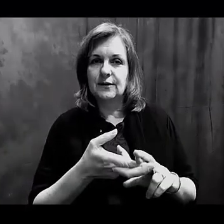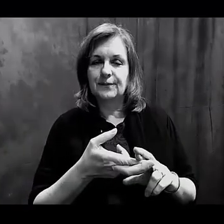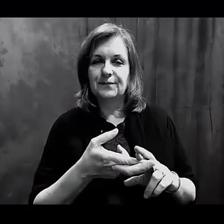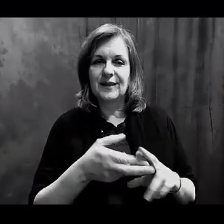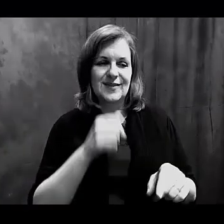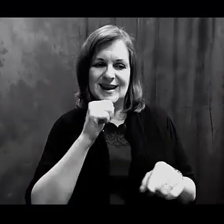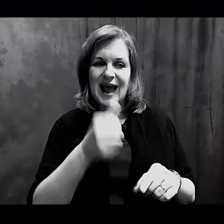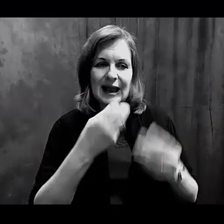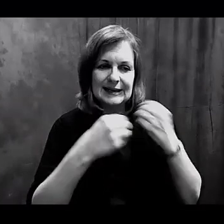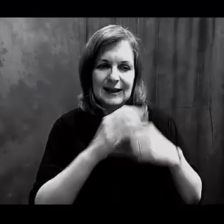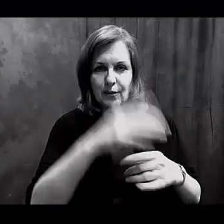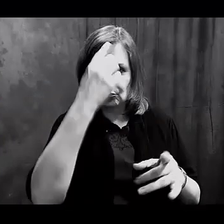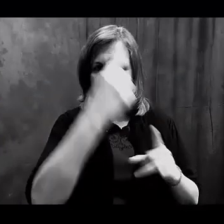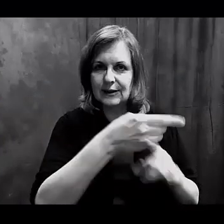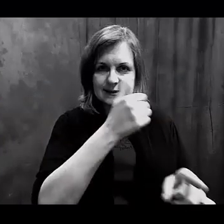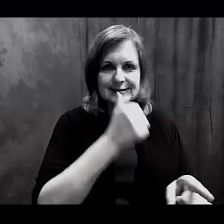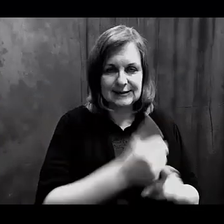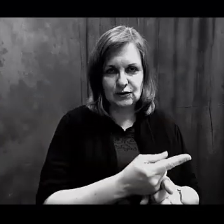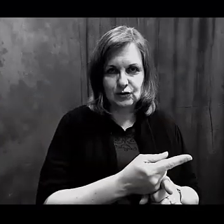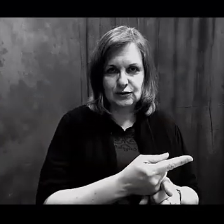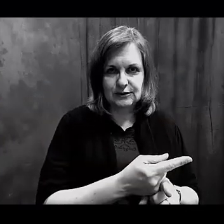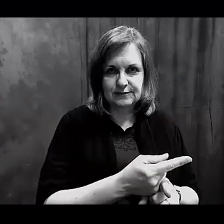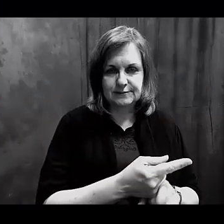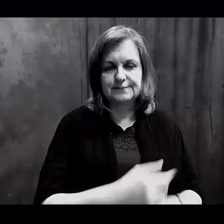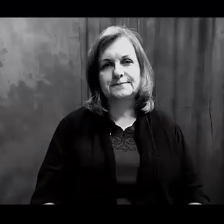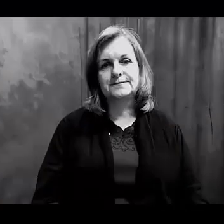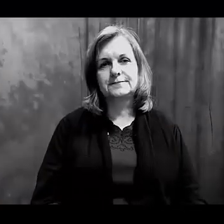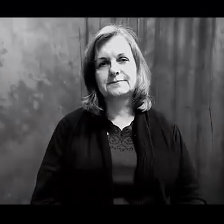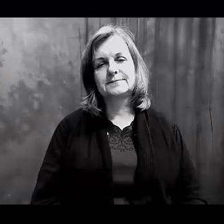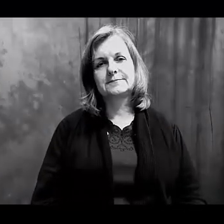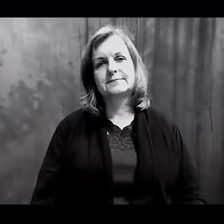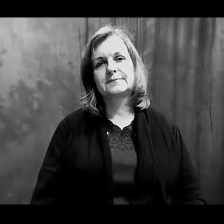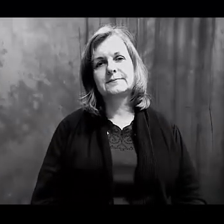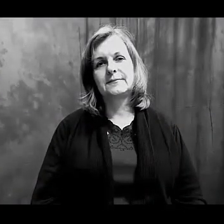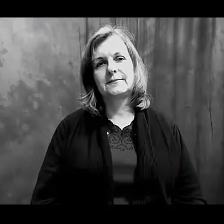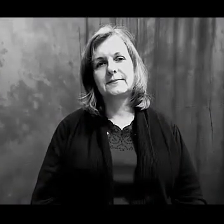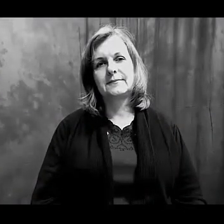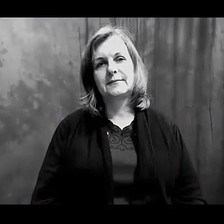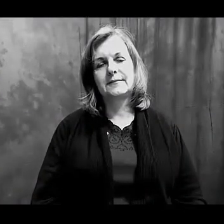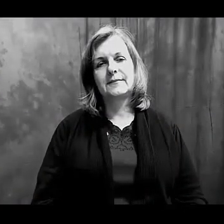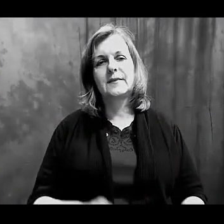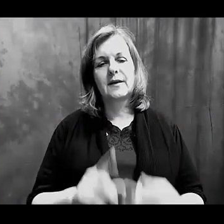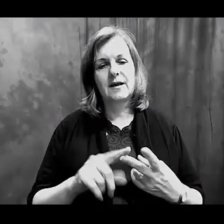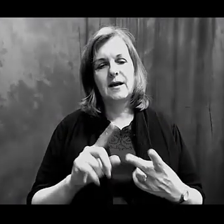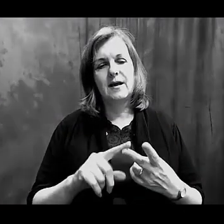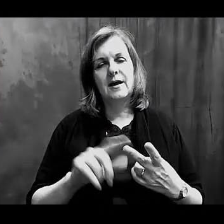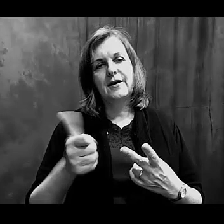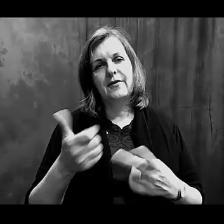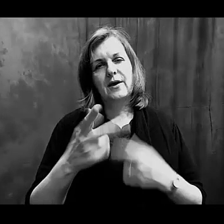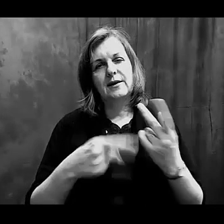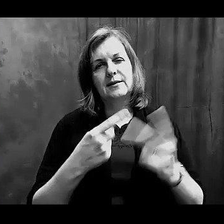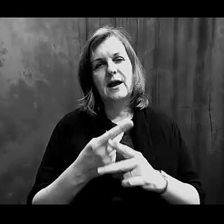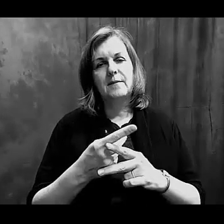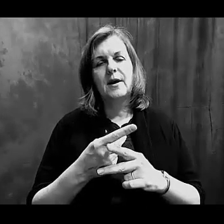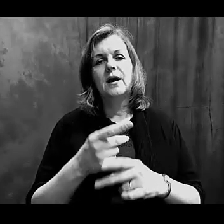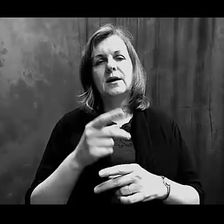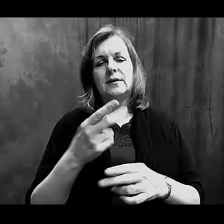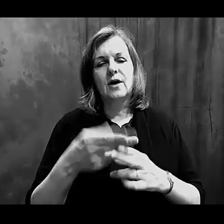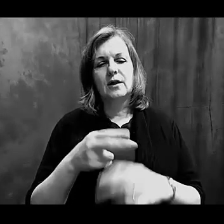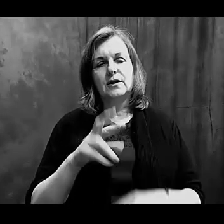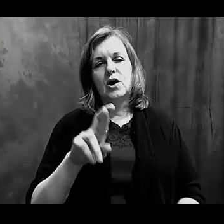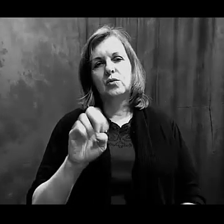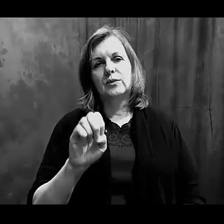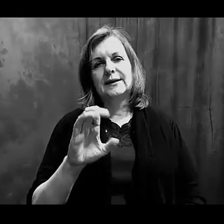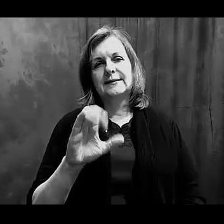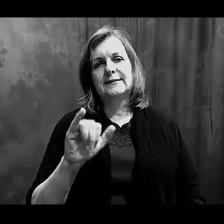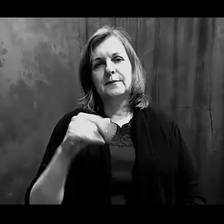that they're not eating their siblings, right? But when we look at reciprocal altruism, this